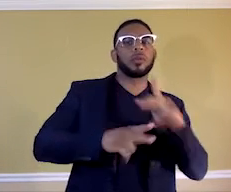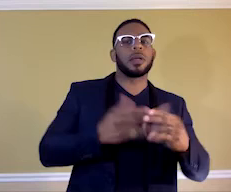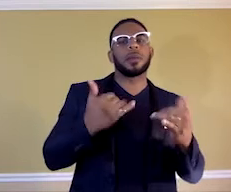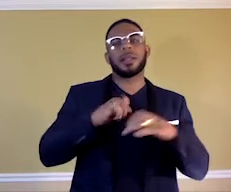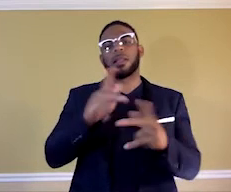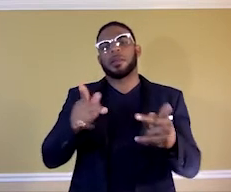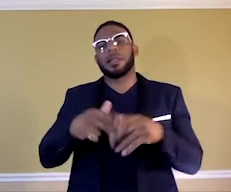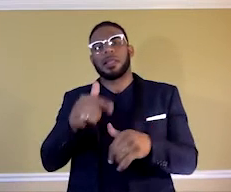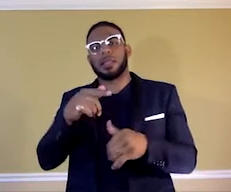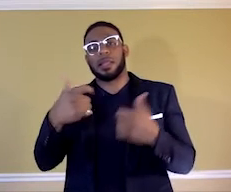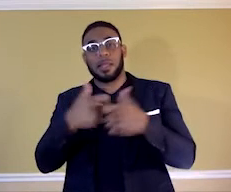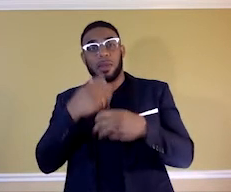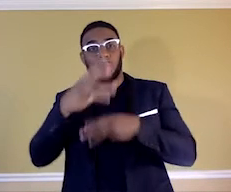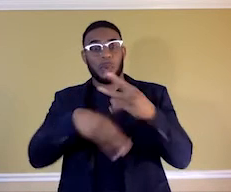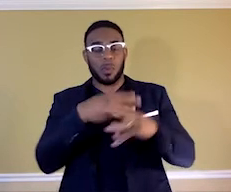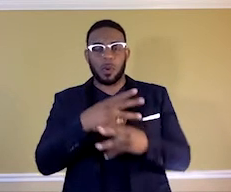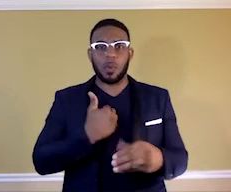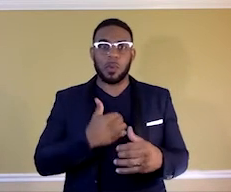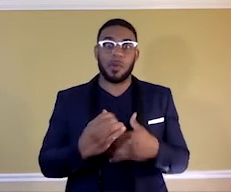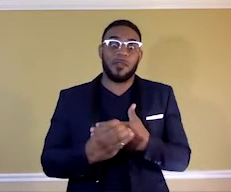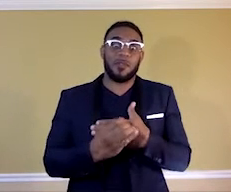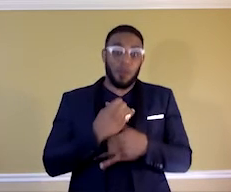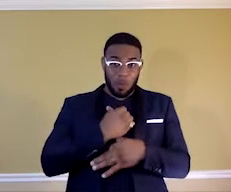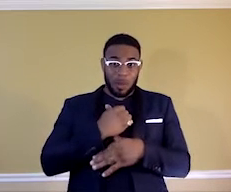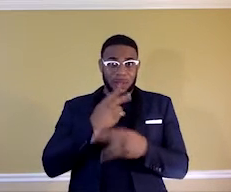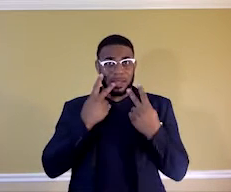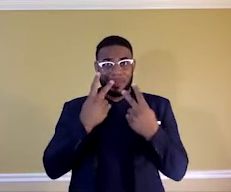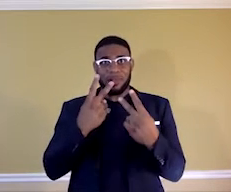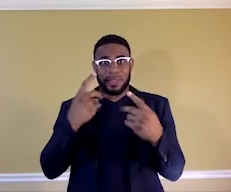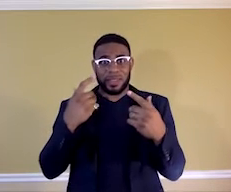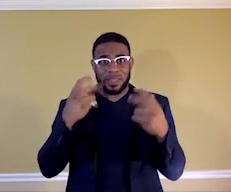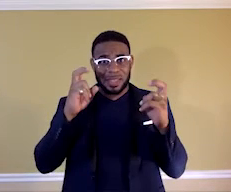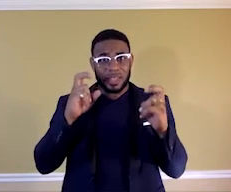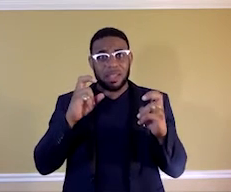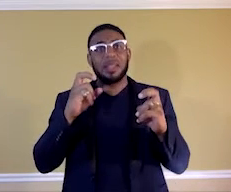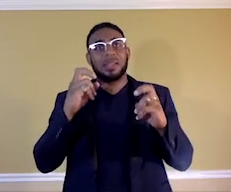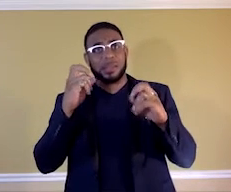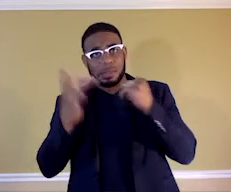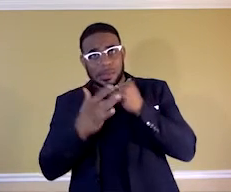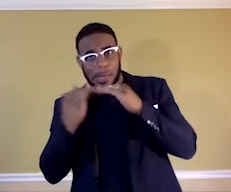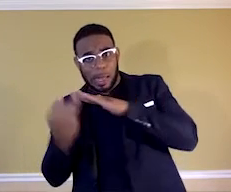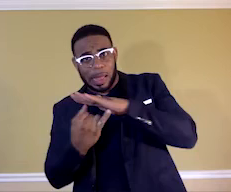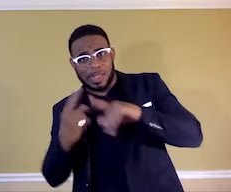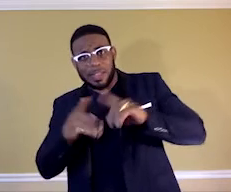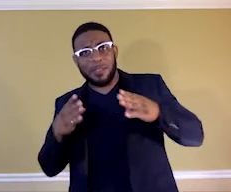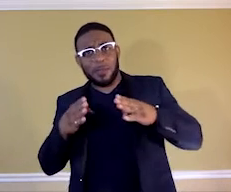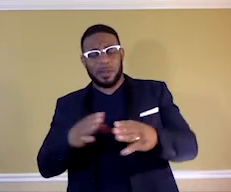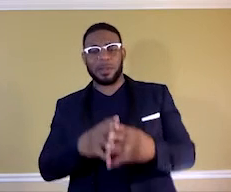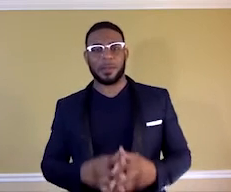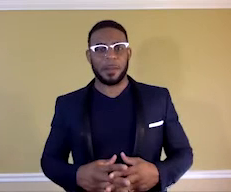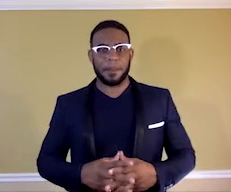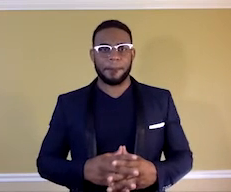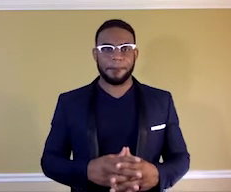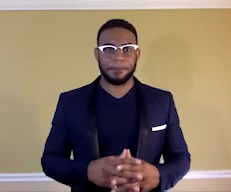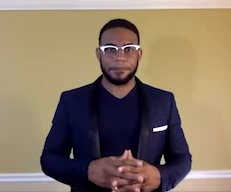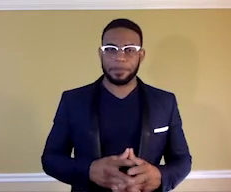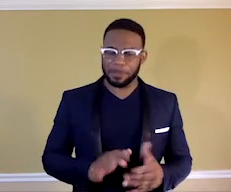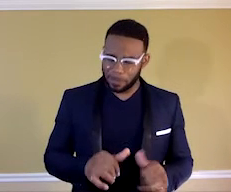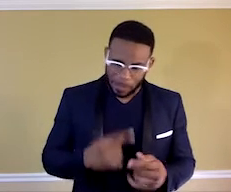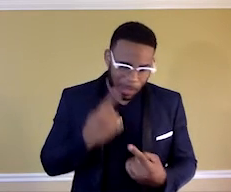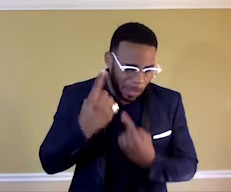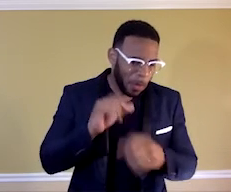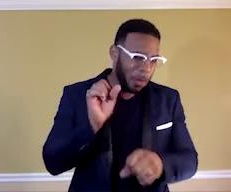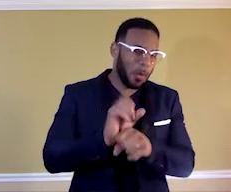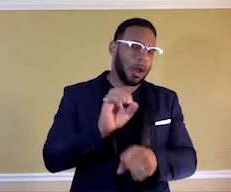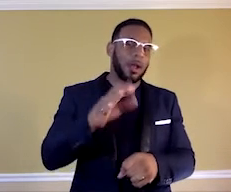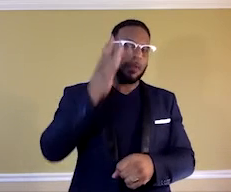their position in the digital world, we're forced to view the issue of technical isolation in a different light. Let's consider the